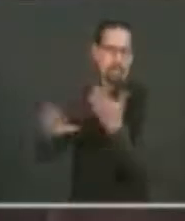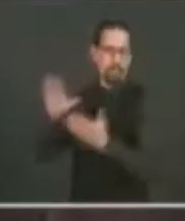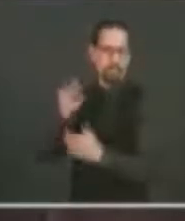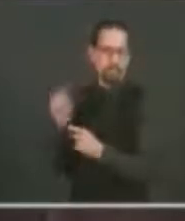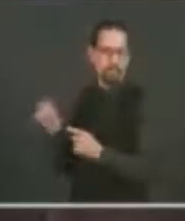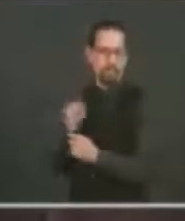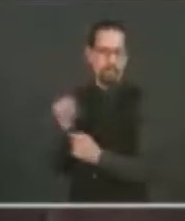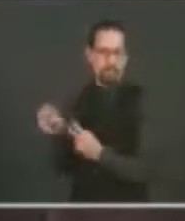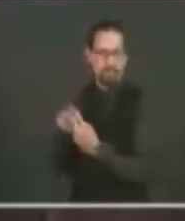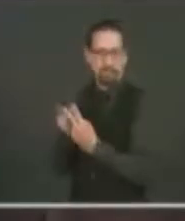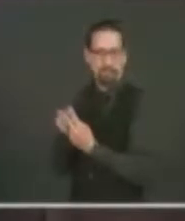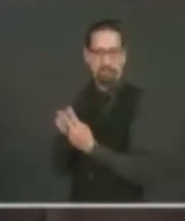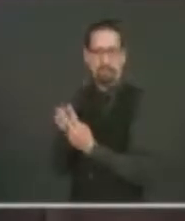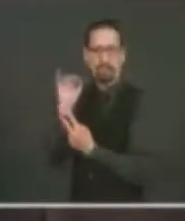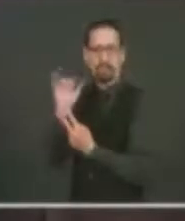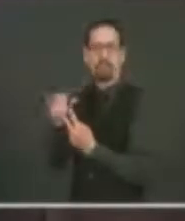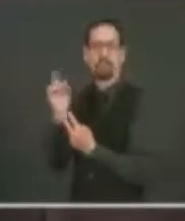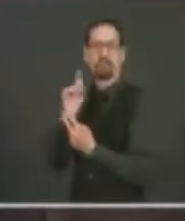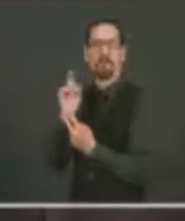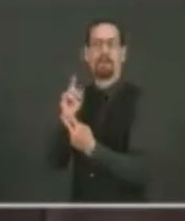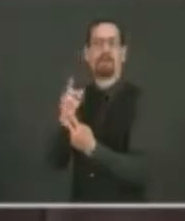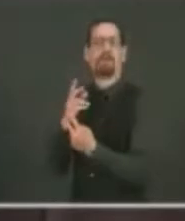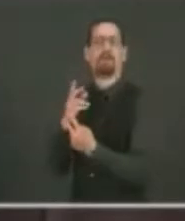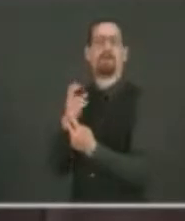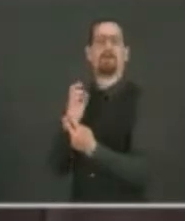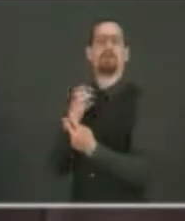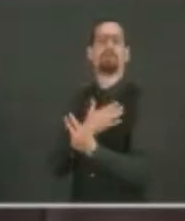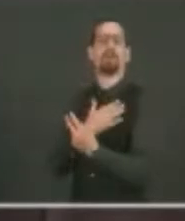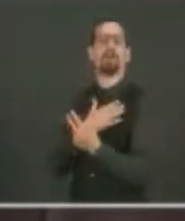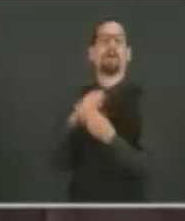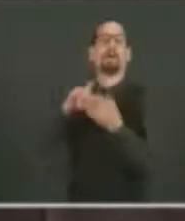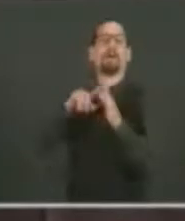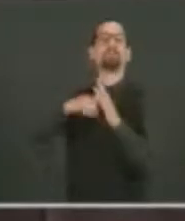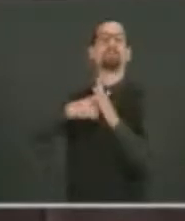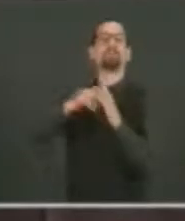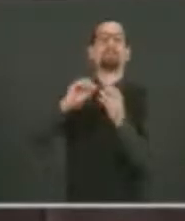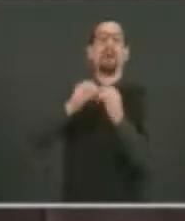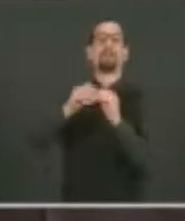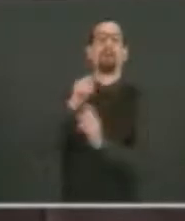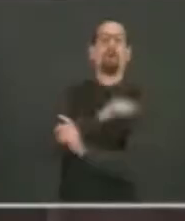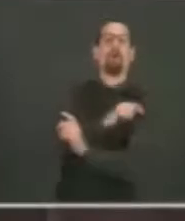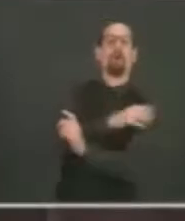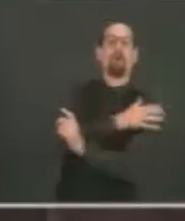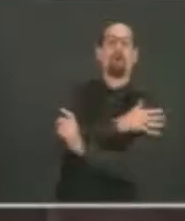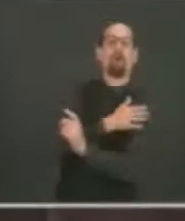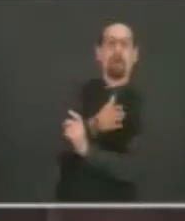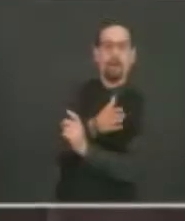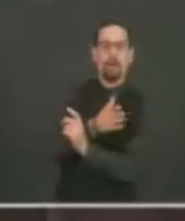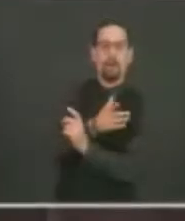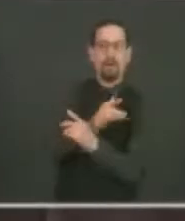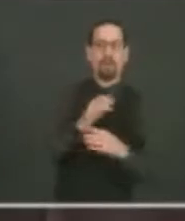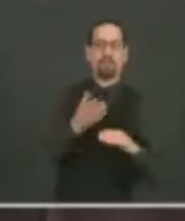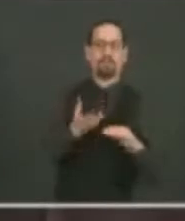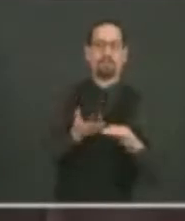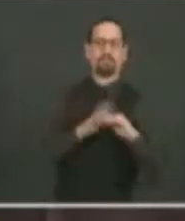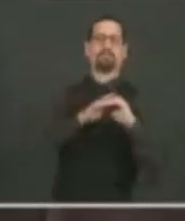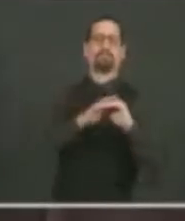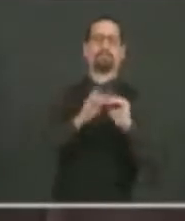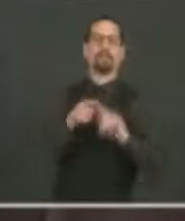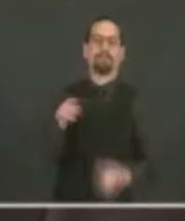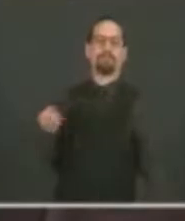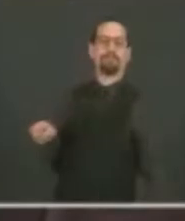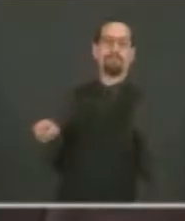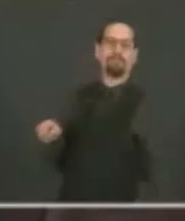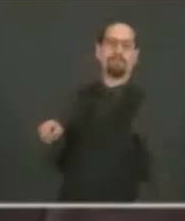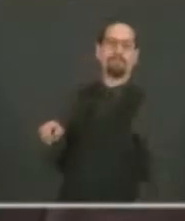adds more to where we were at the baseline last week. So that is the primary